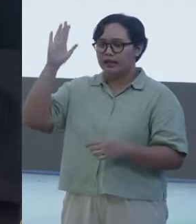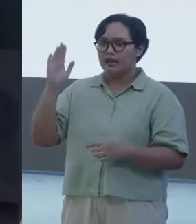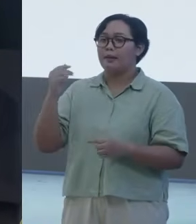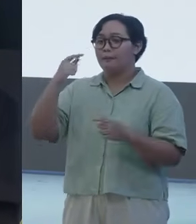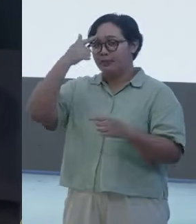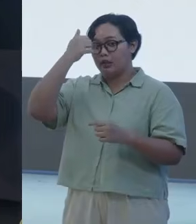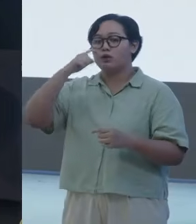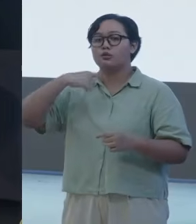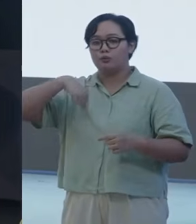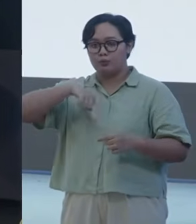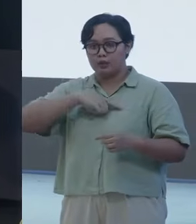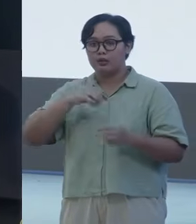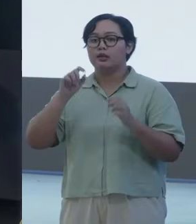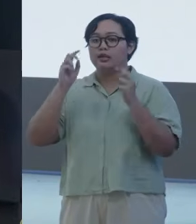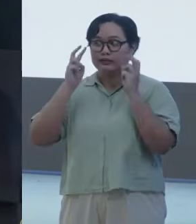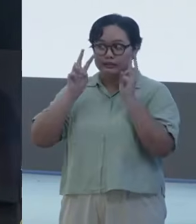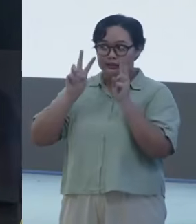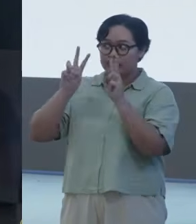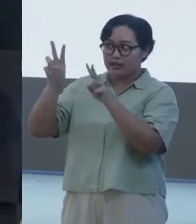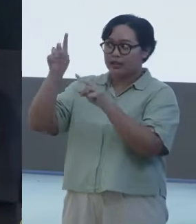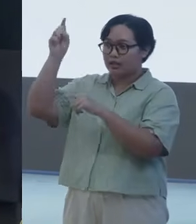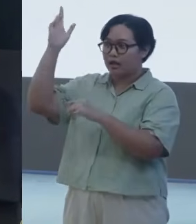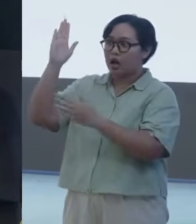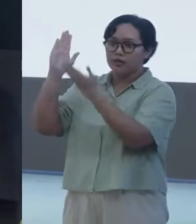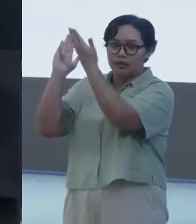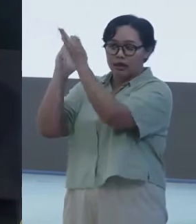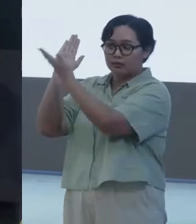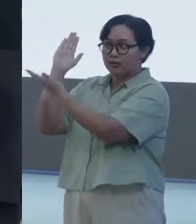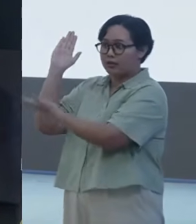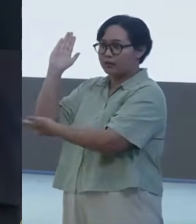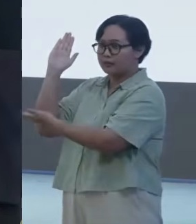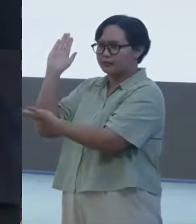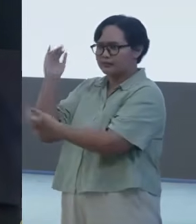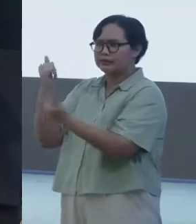is. Yan po ang promise of the hope